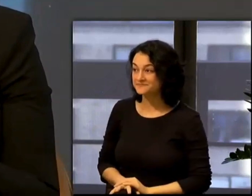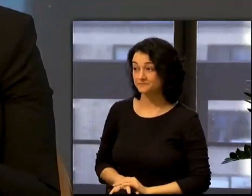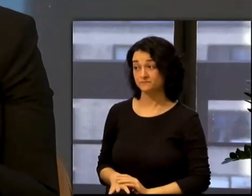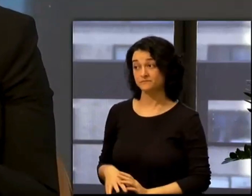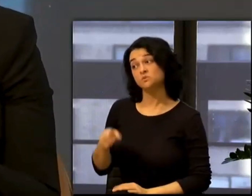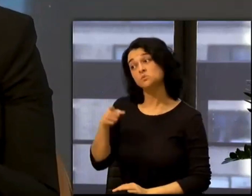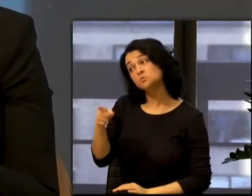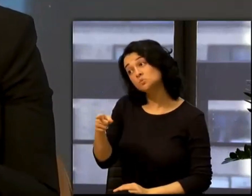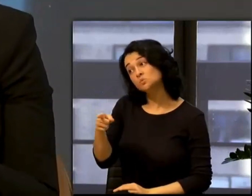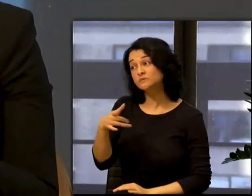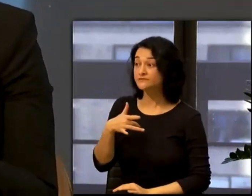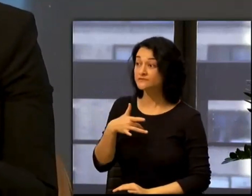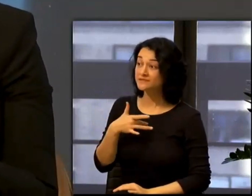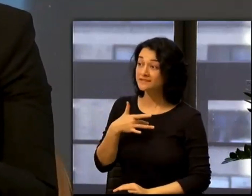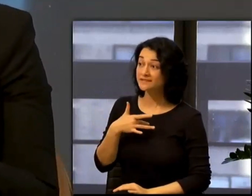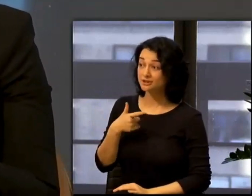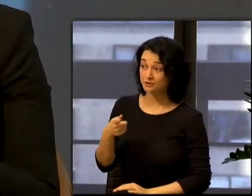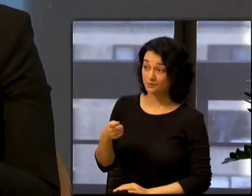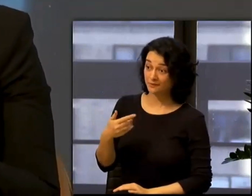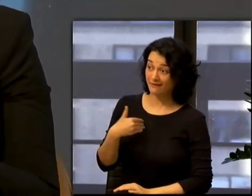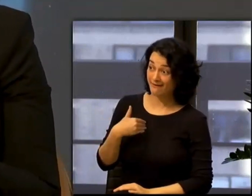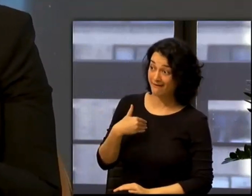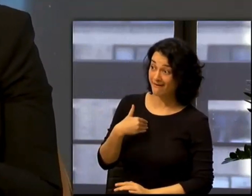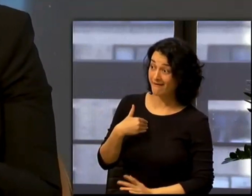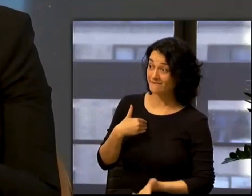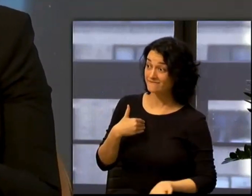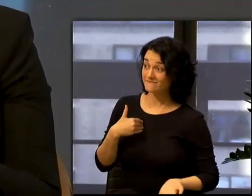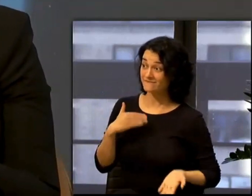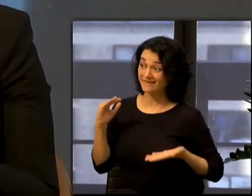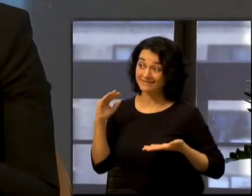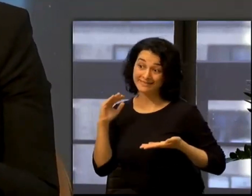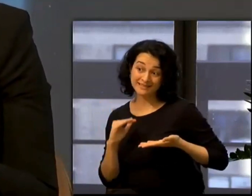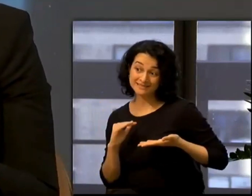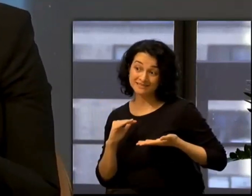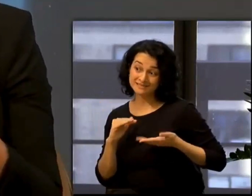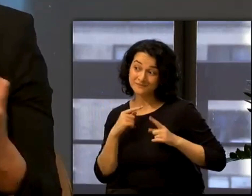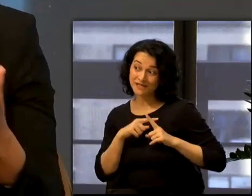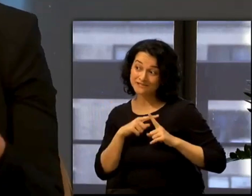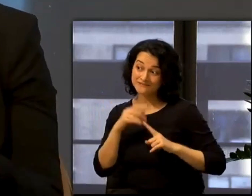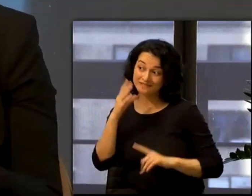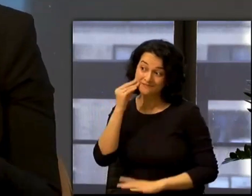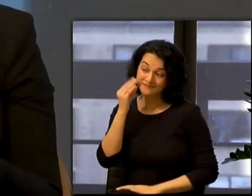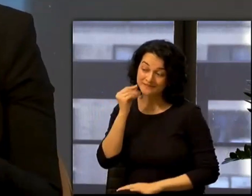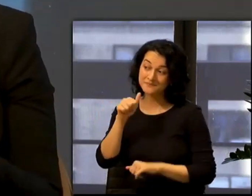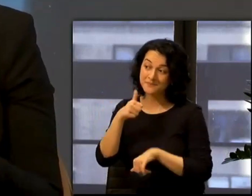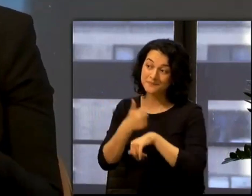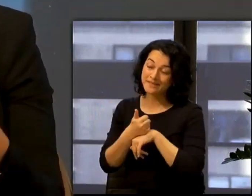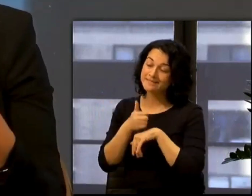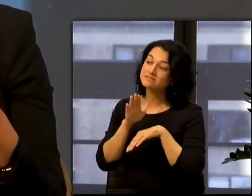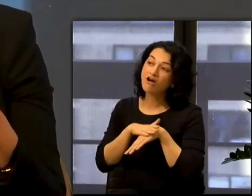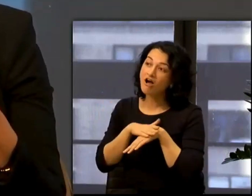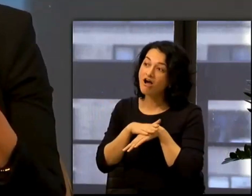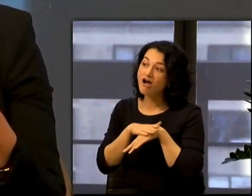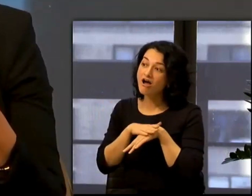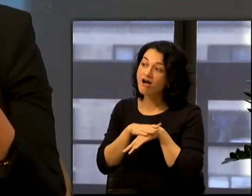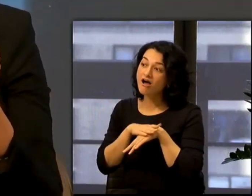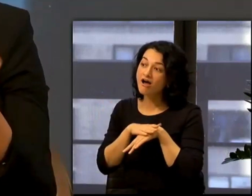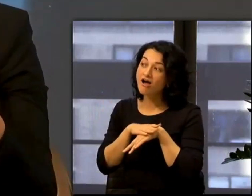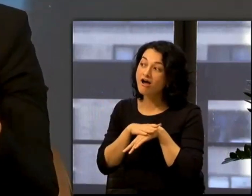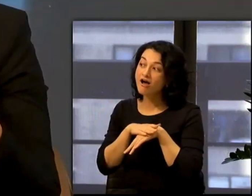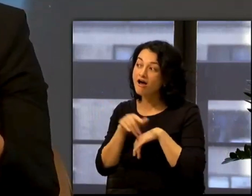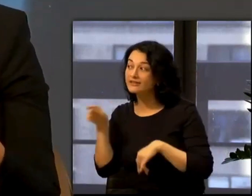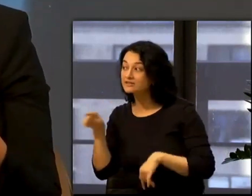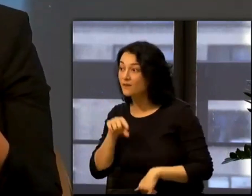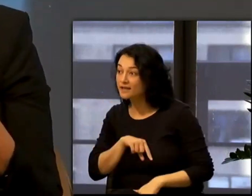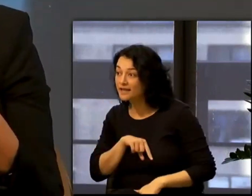positive experience at SAGE based on quality X? Some people might say yes, some people might say no, but that doesn't really tell